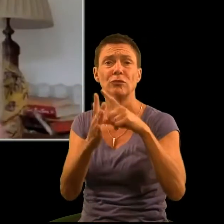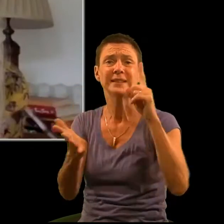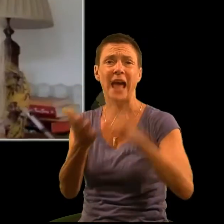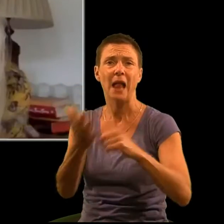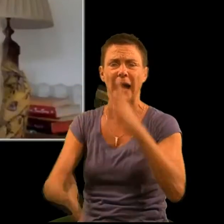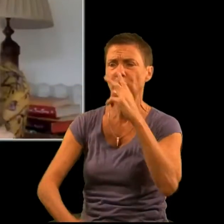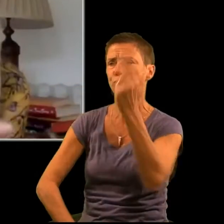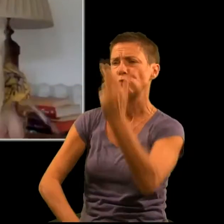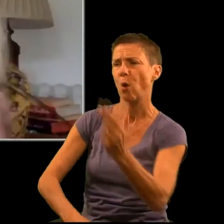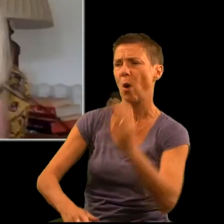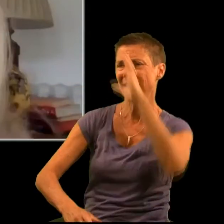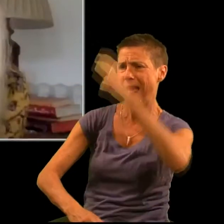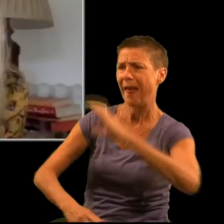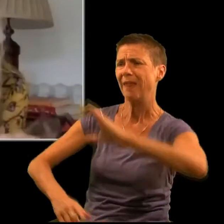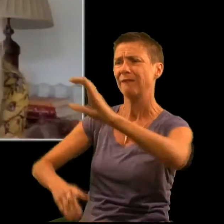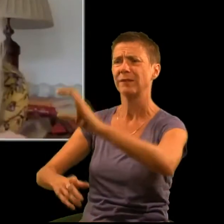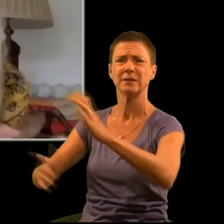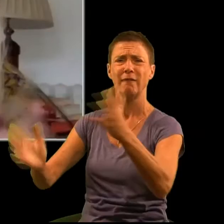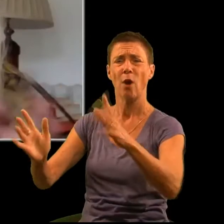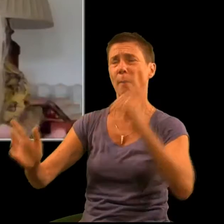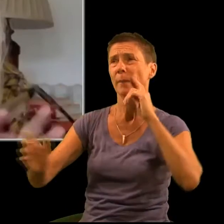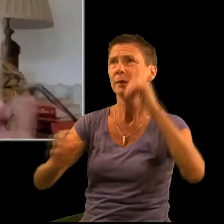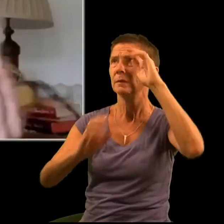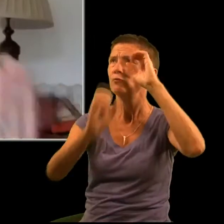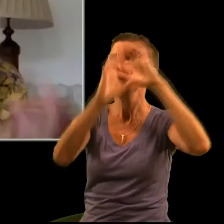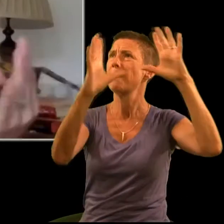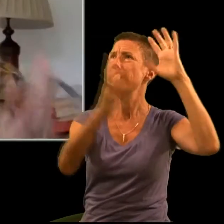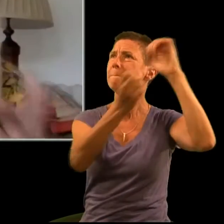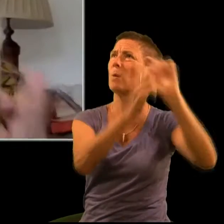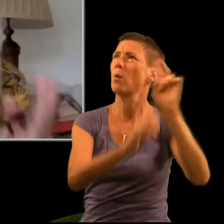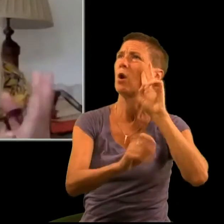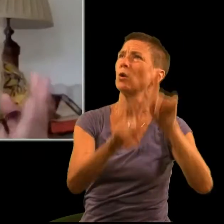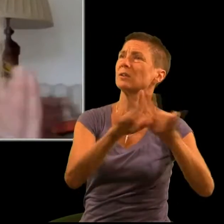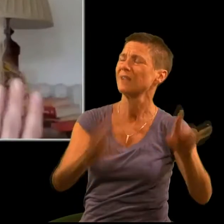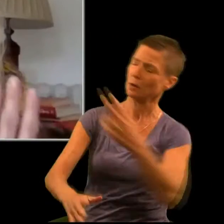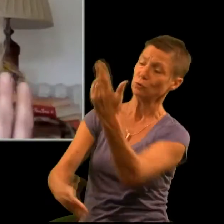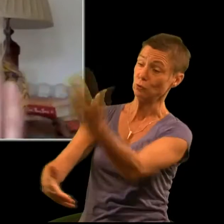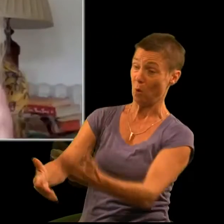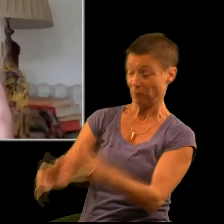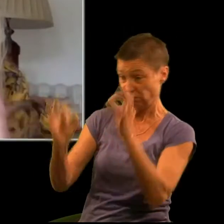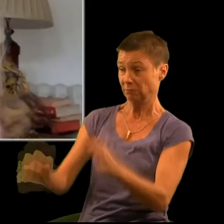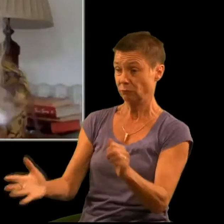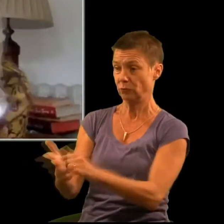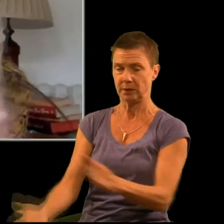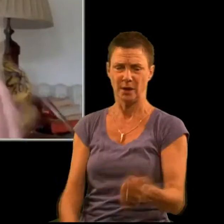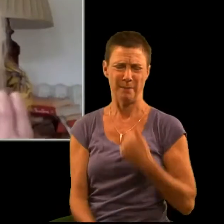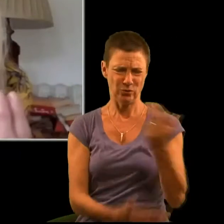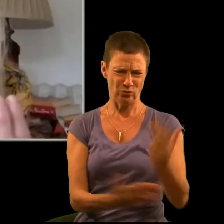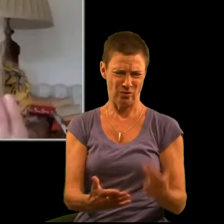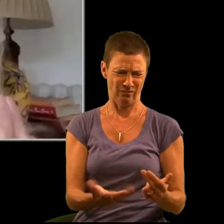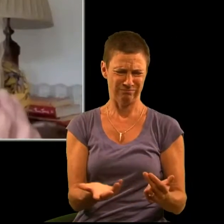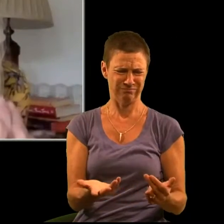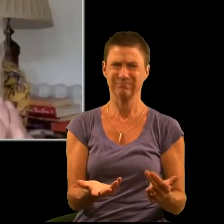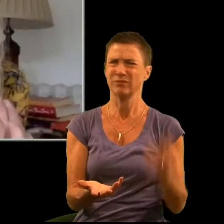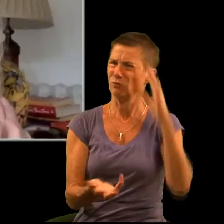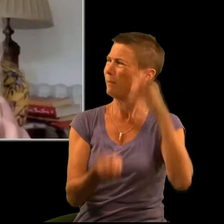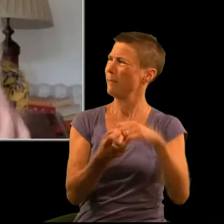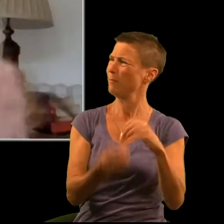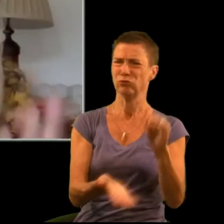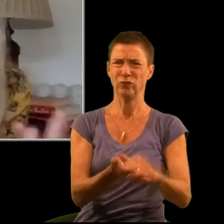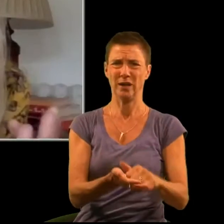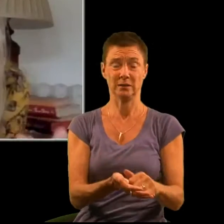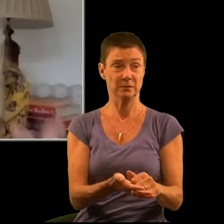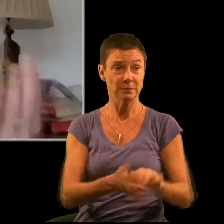own memory. But, you can do things. I've learned to get better. This is the thing. Don't think that you have to